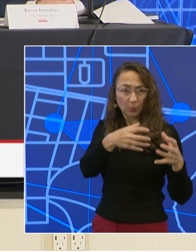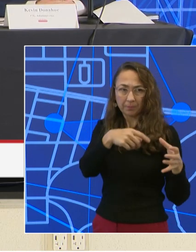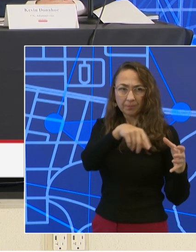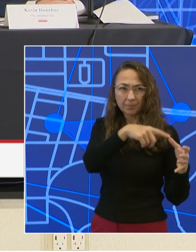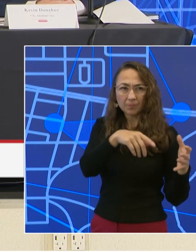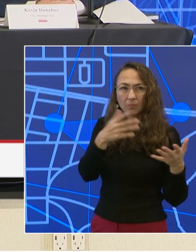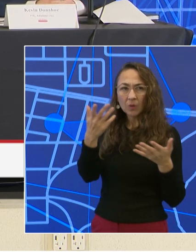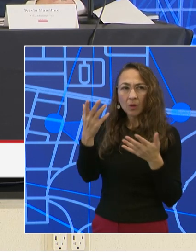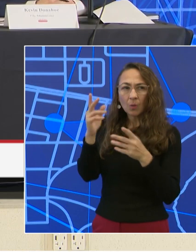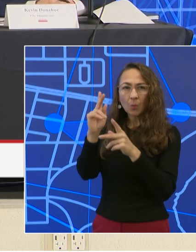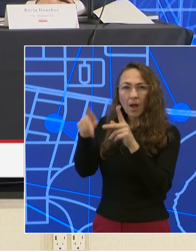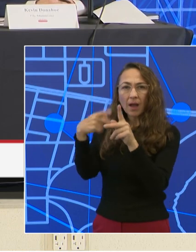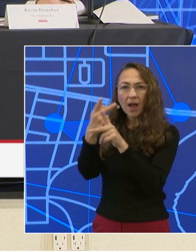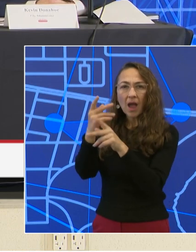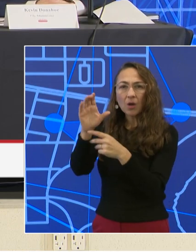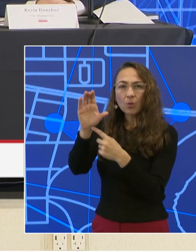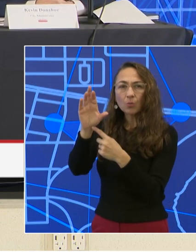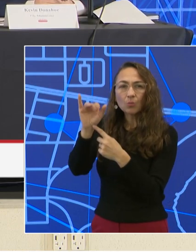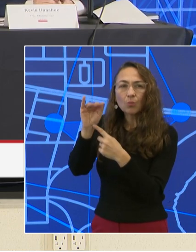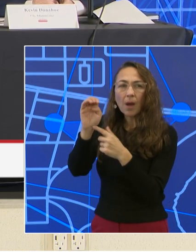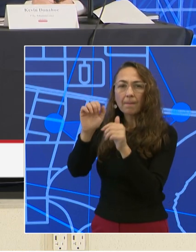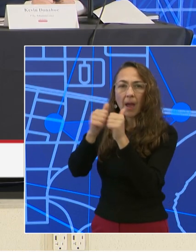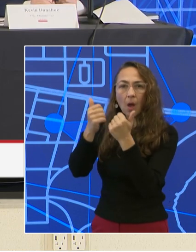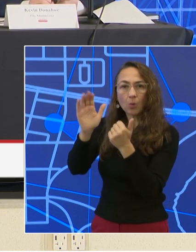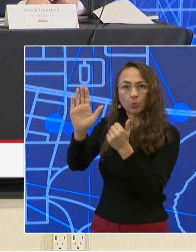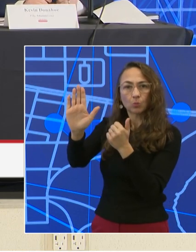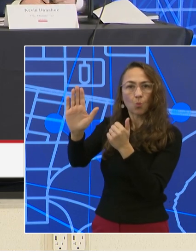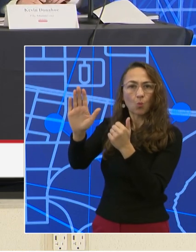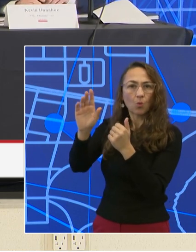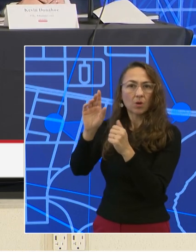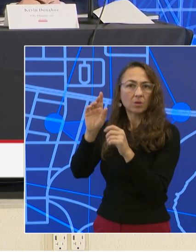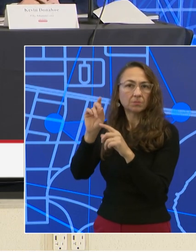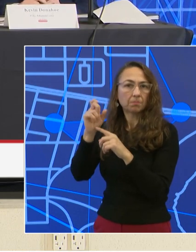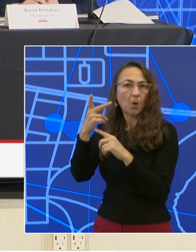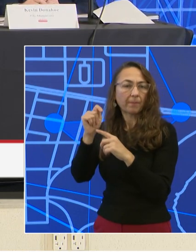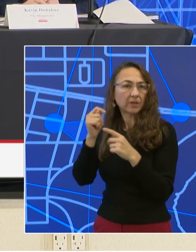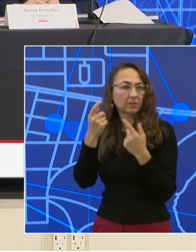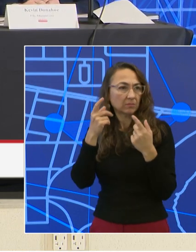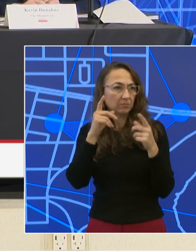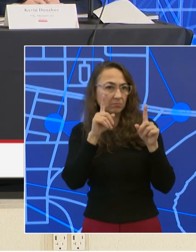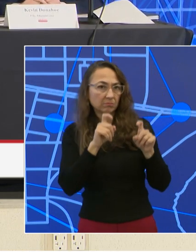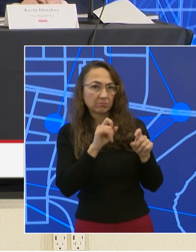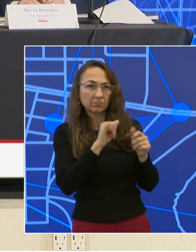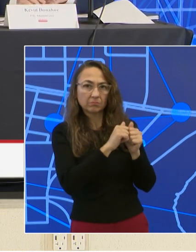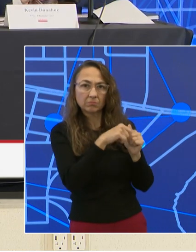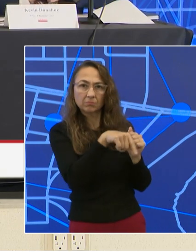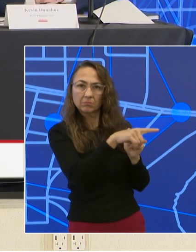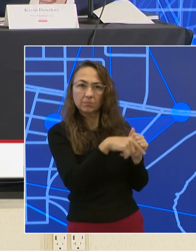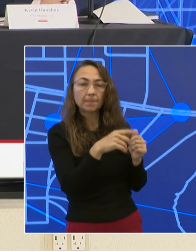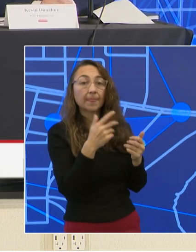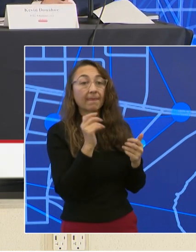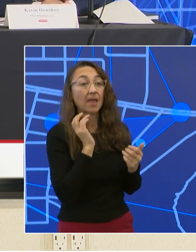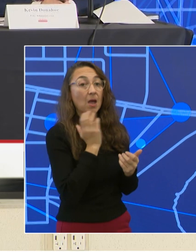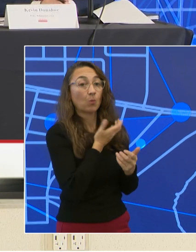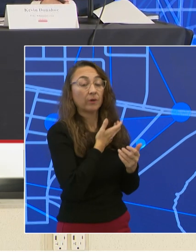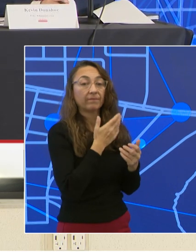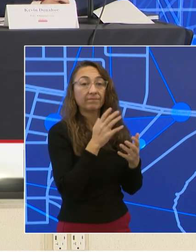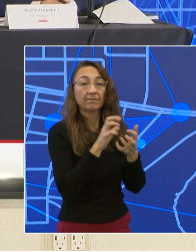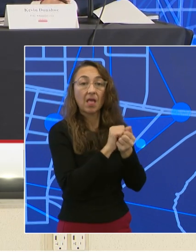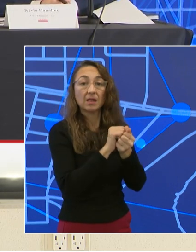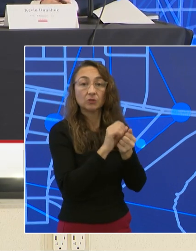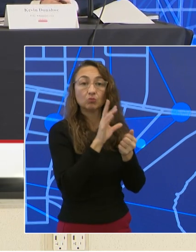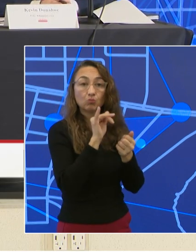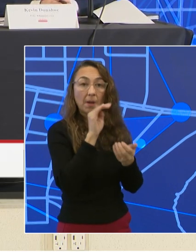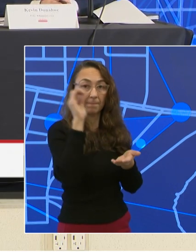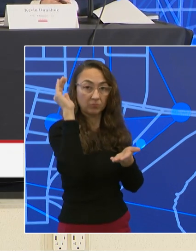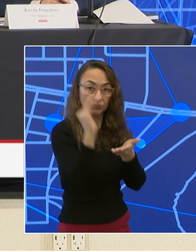crimes, and how is your department responding to that warning? And so our violent crime suppression, whenever there's, first of all, let me start by saying that, you know, whenever